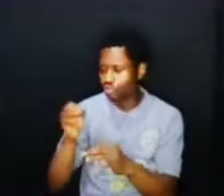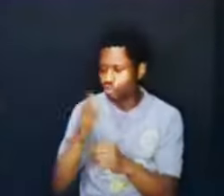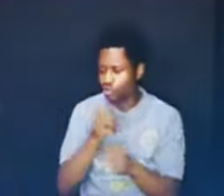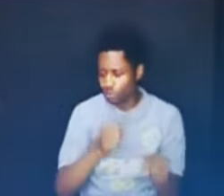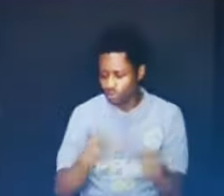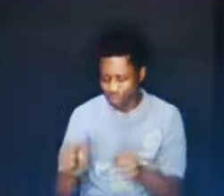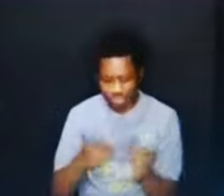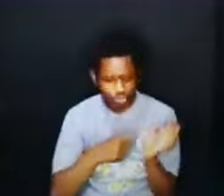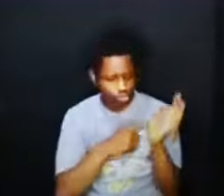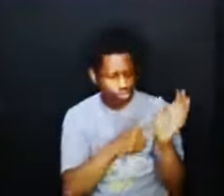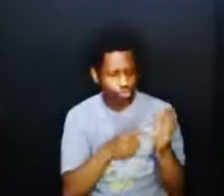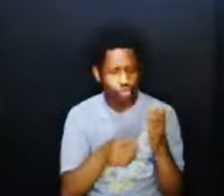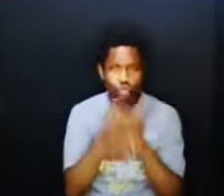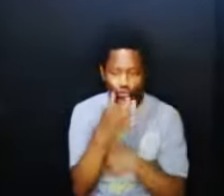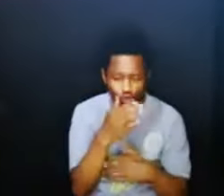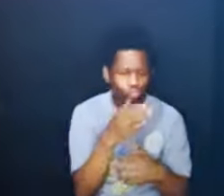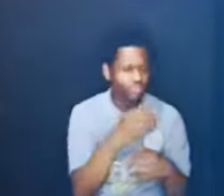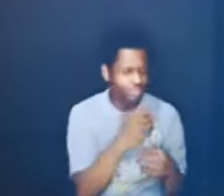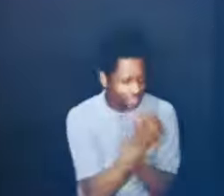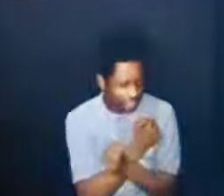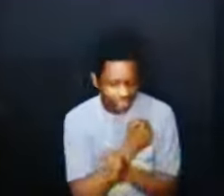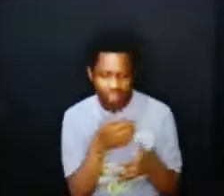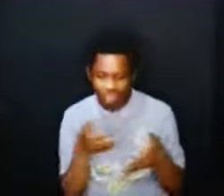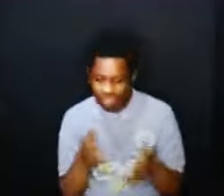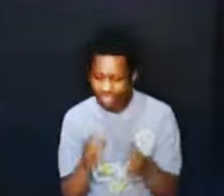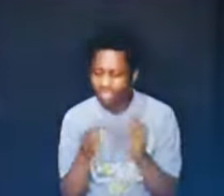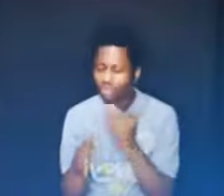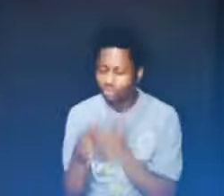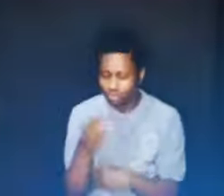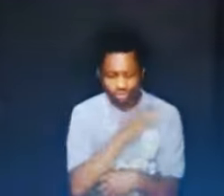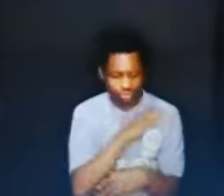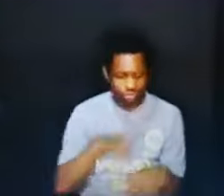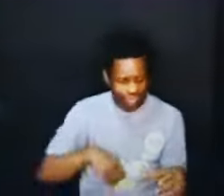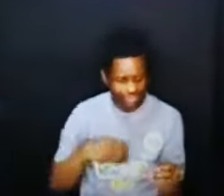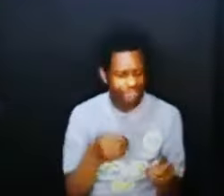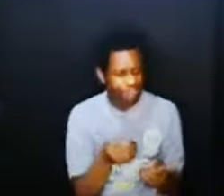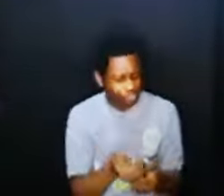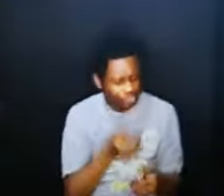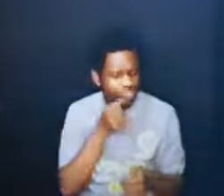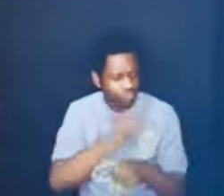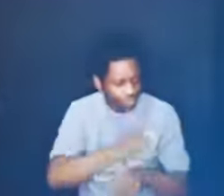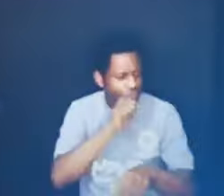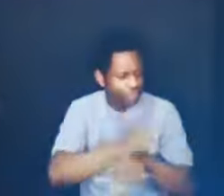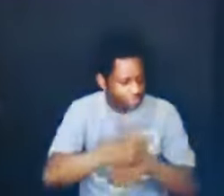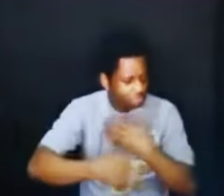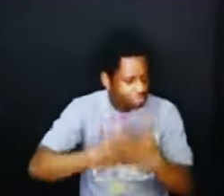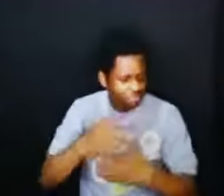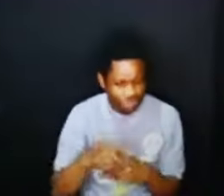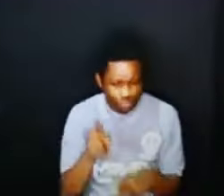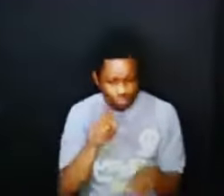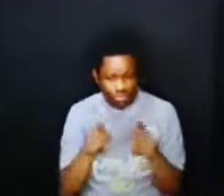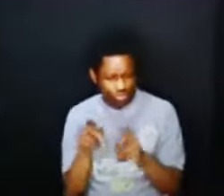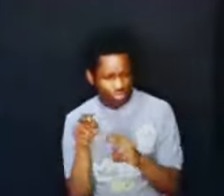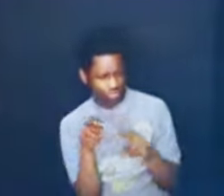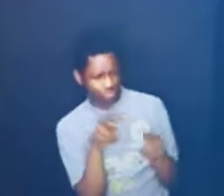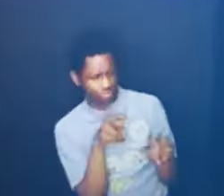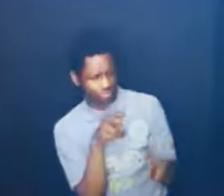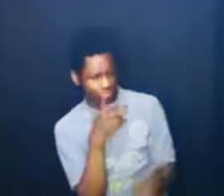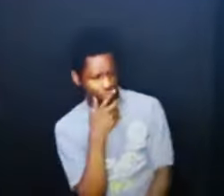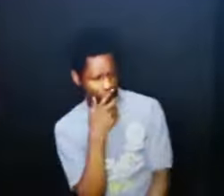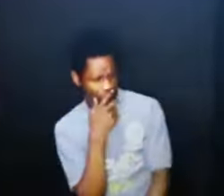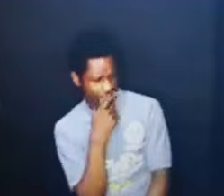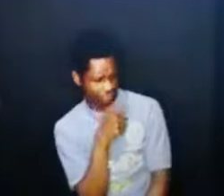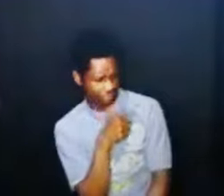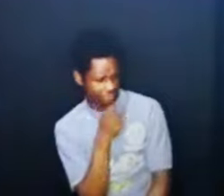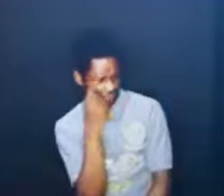love of God, let allowing the seed of Christ to work out something in you, people look at you say, this guy should be a